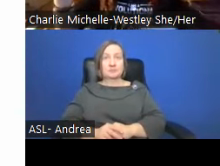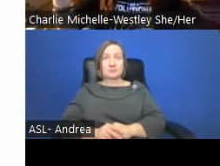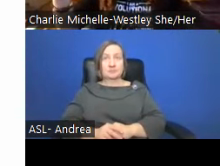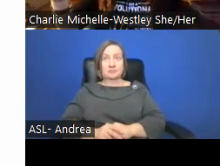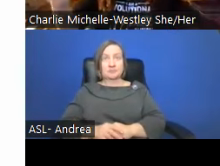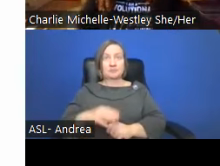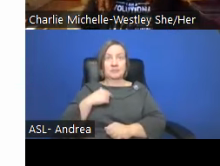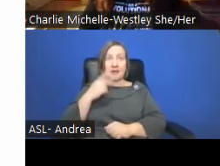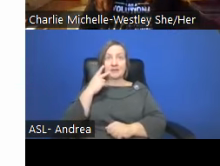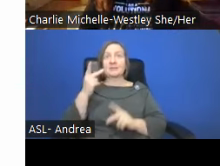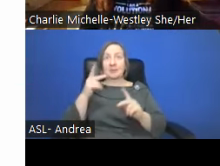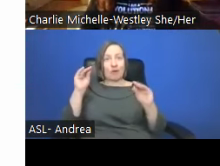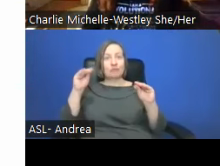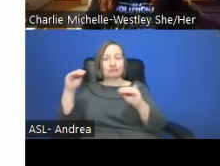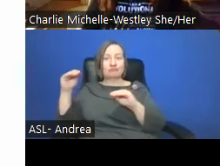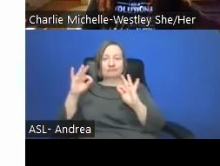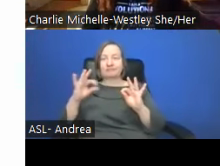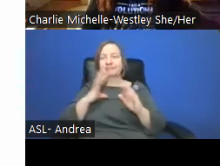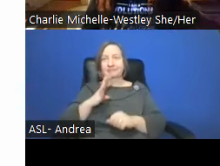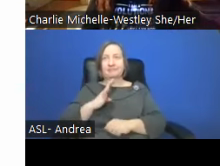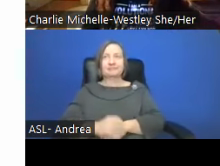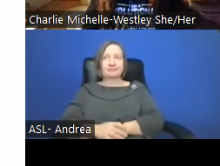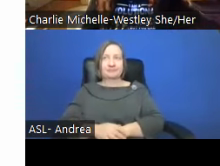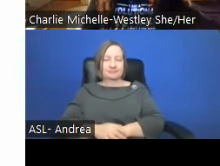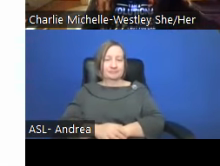I see nodding heads, yes.